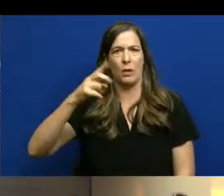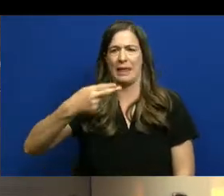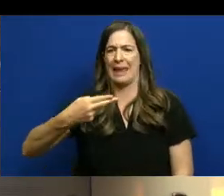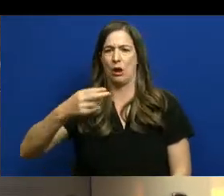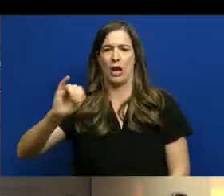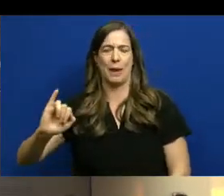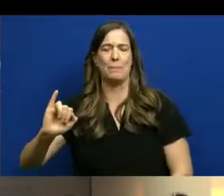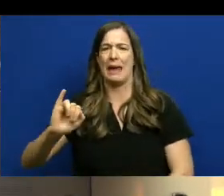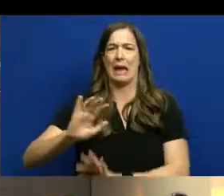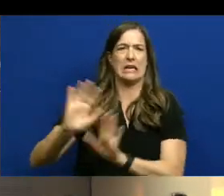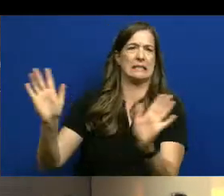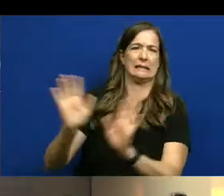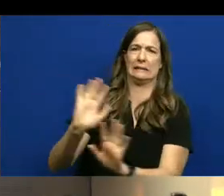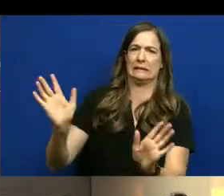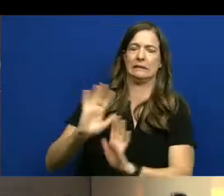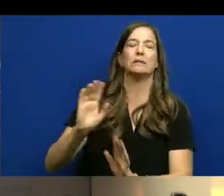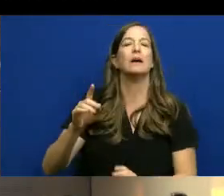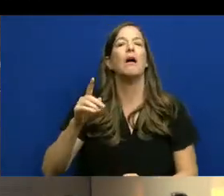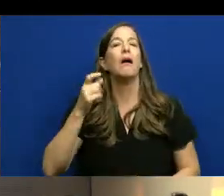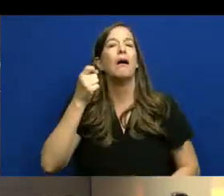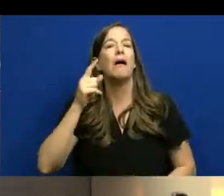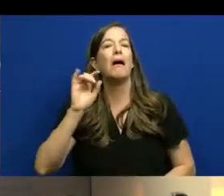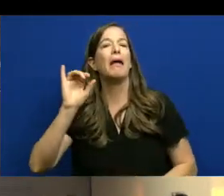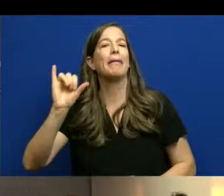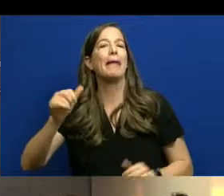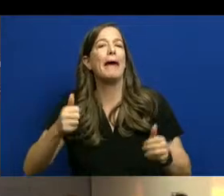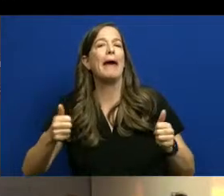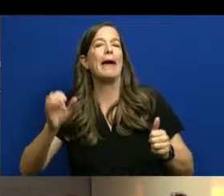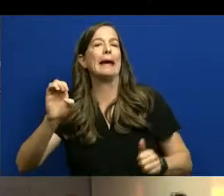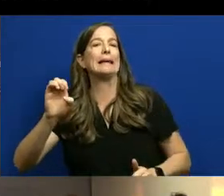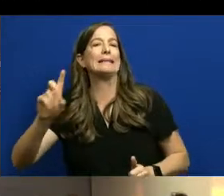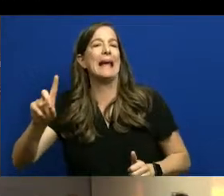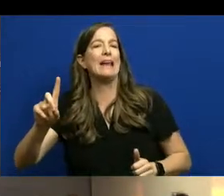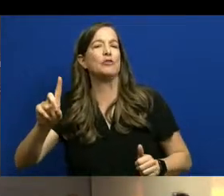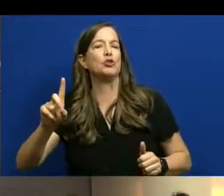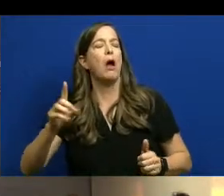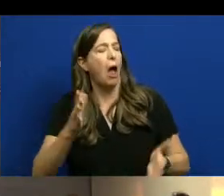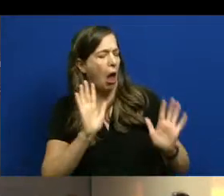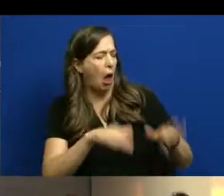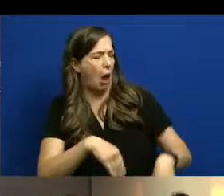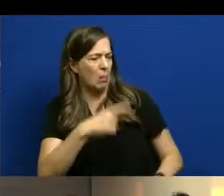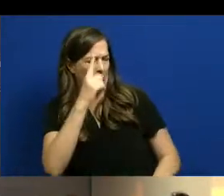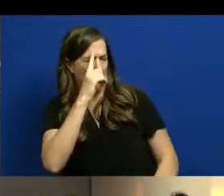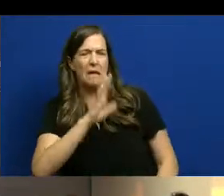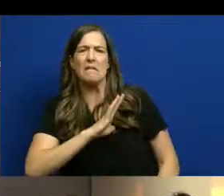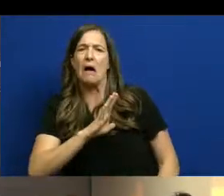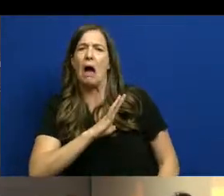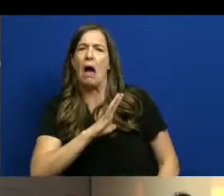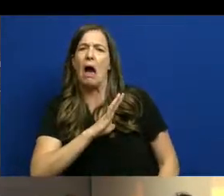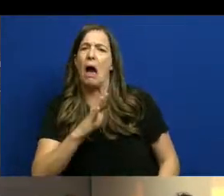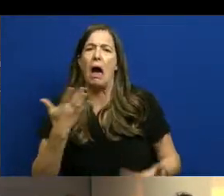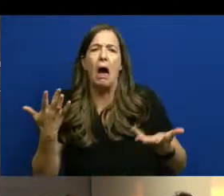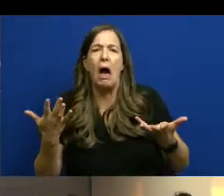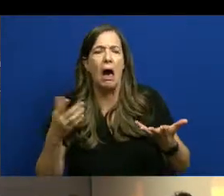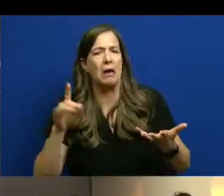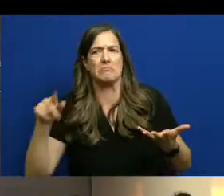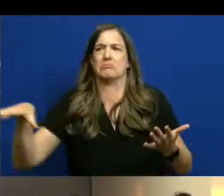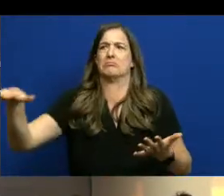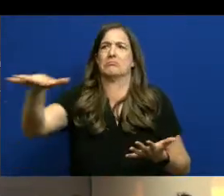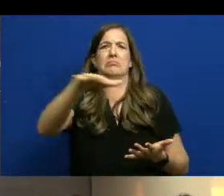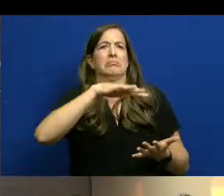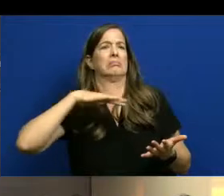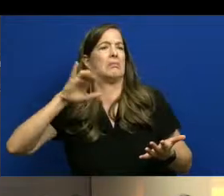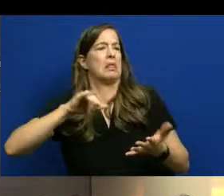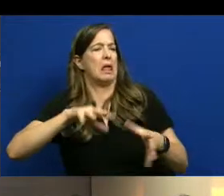time thought it would be fine. There would be a lot of involvement, etc., and that was accepted, and